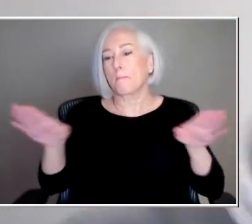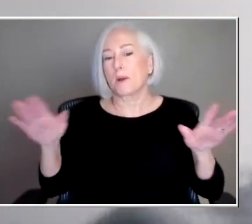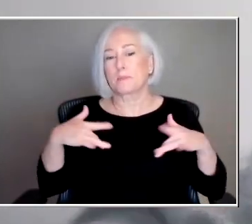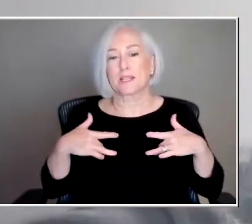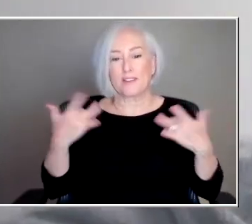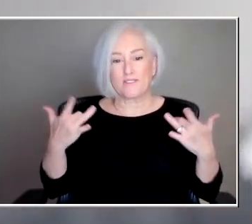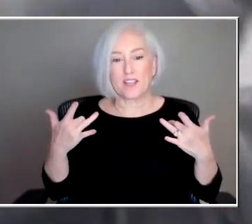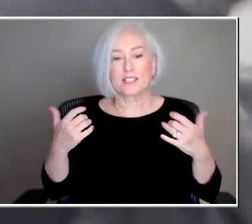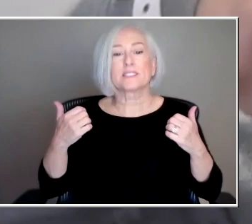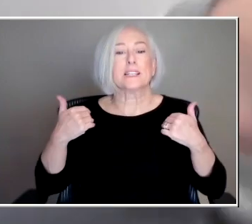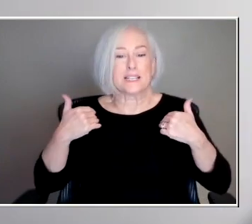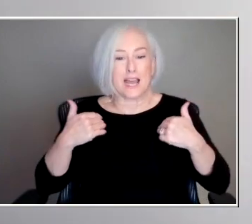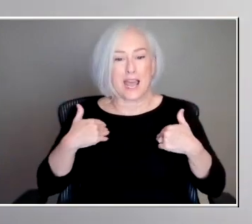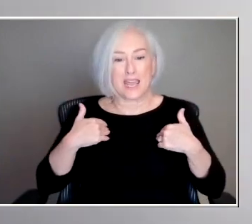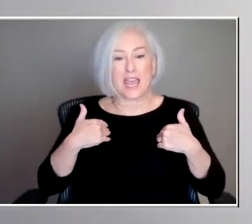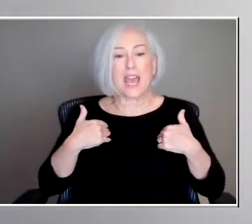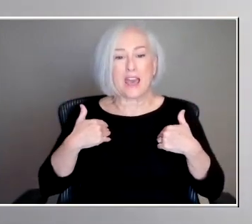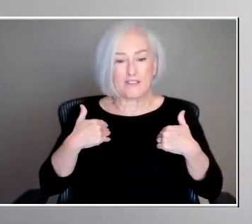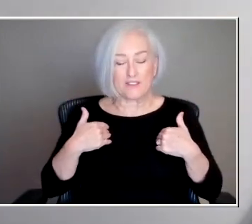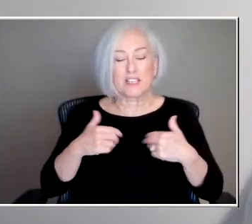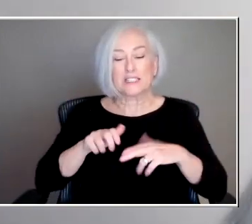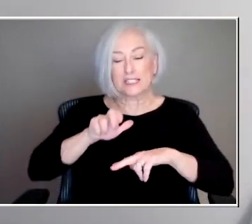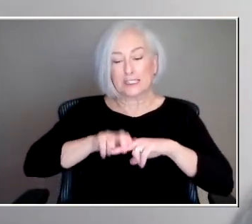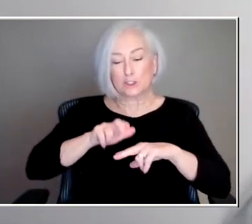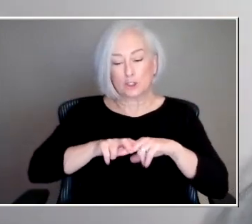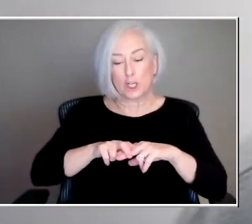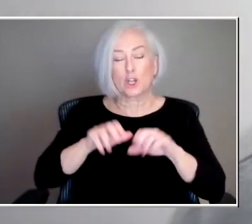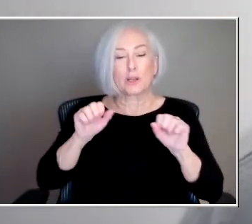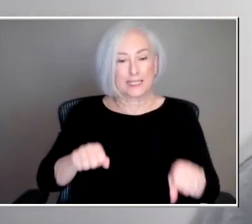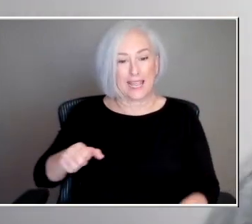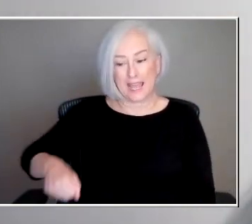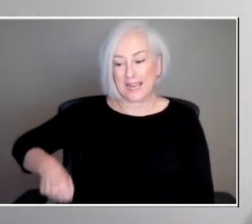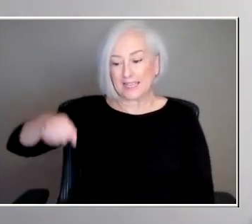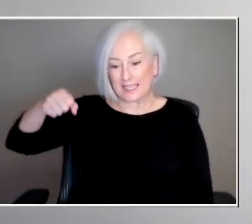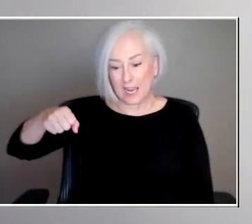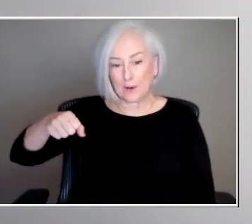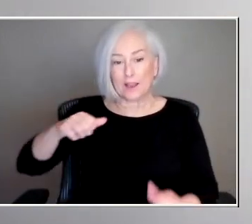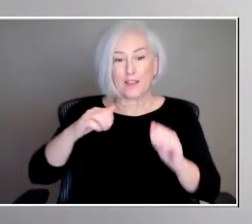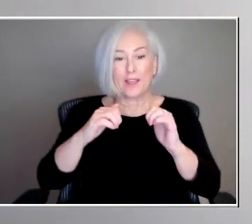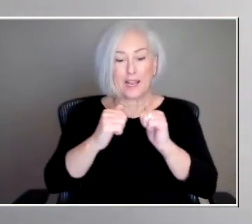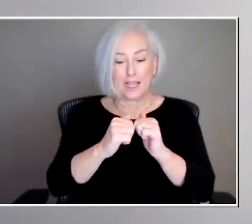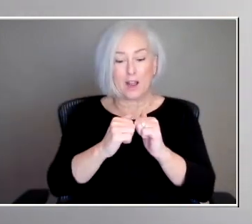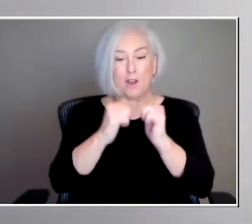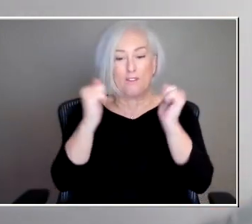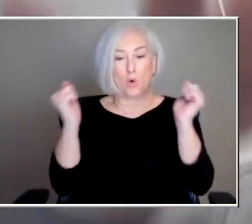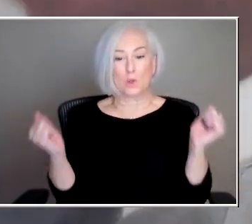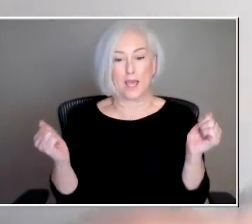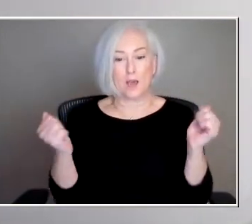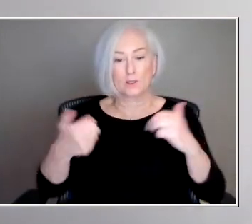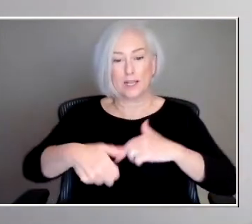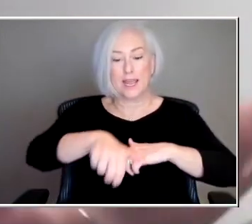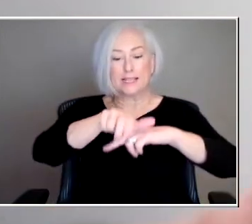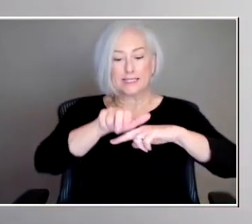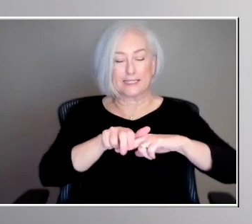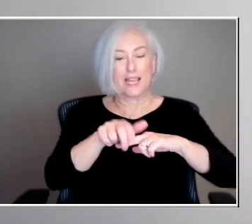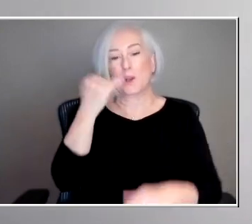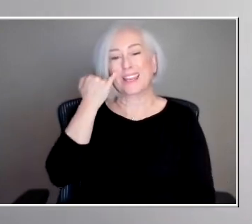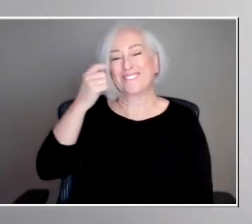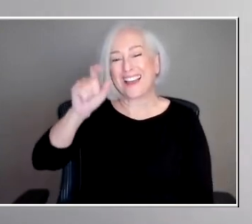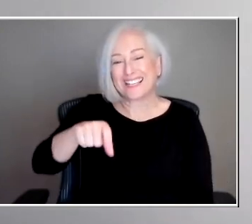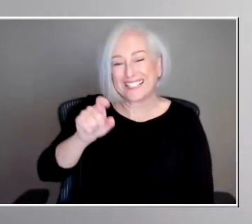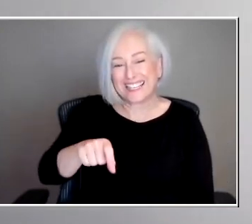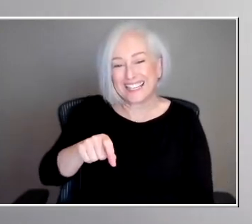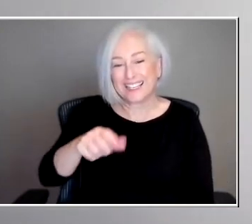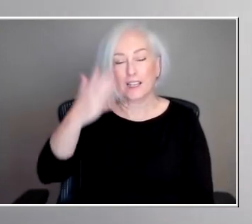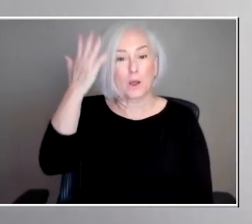chair that folds down and I can just carry it by a handle that I keep in my car that I can always take with me, so that like prolonged periods of